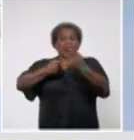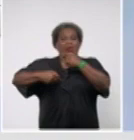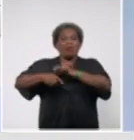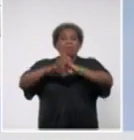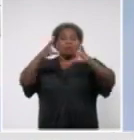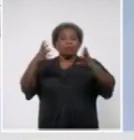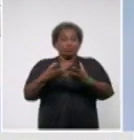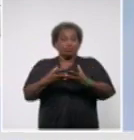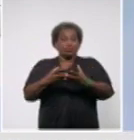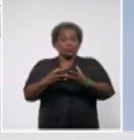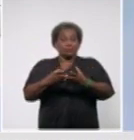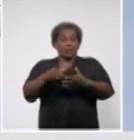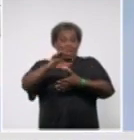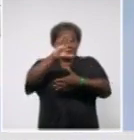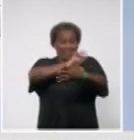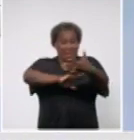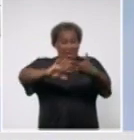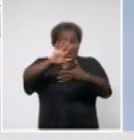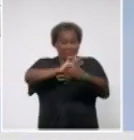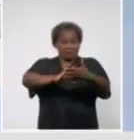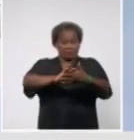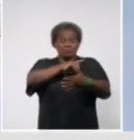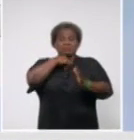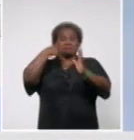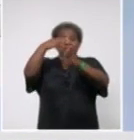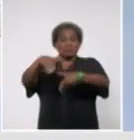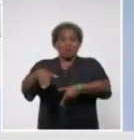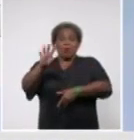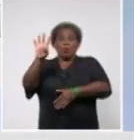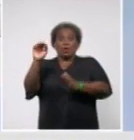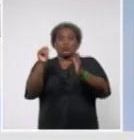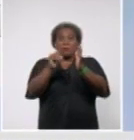14,150,397 people to have been diagnosed with the virus.